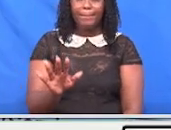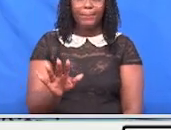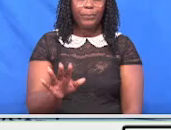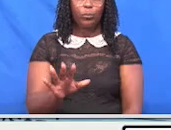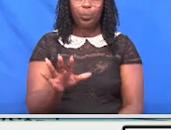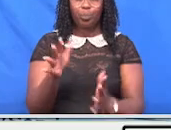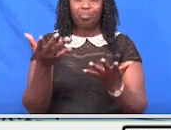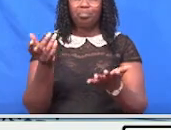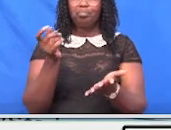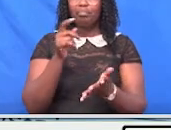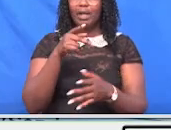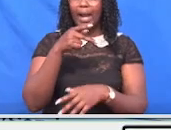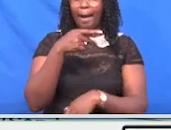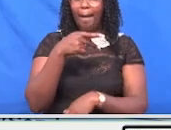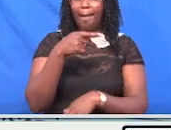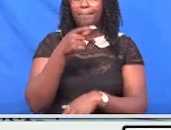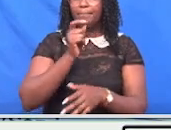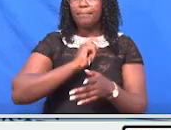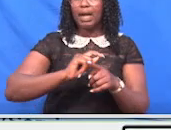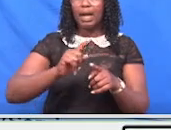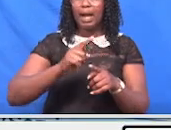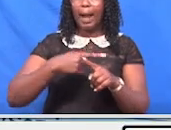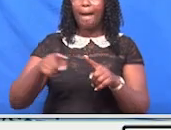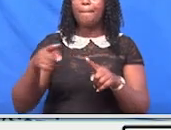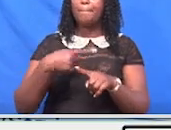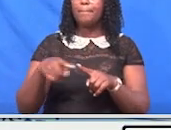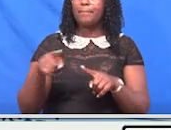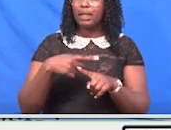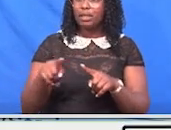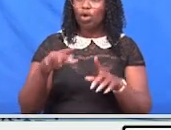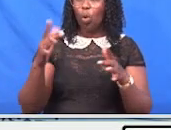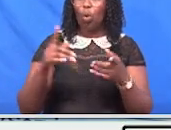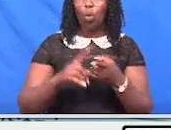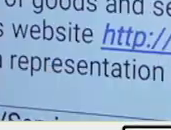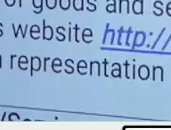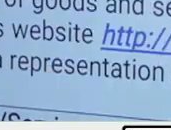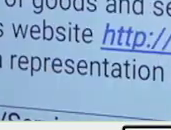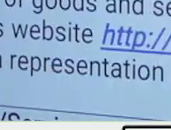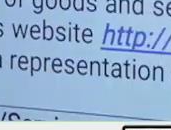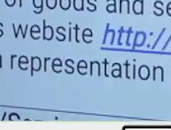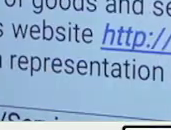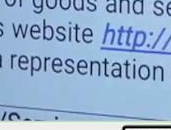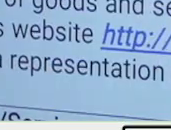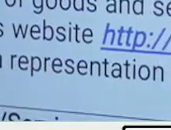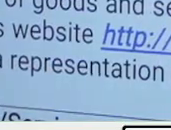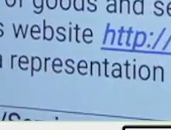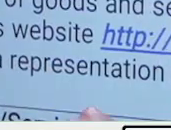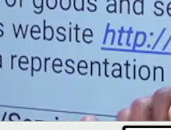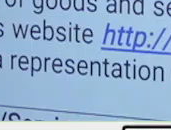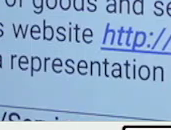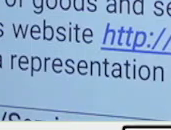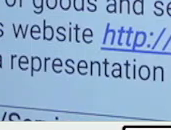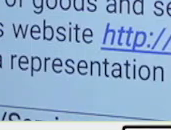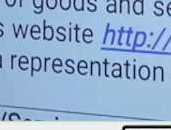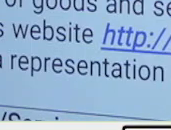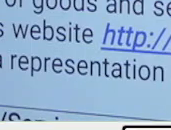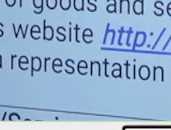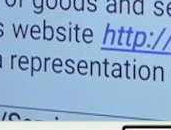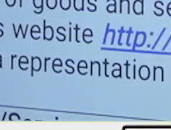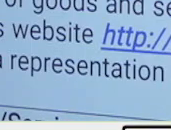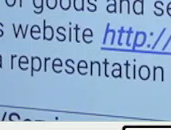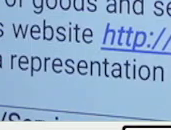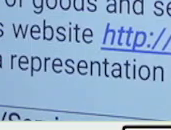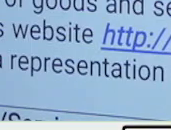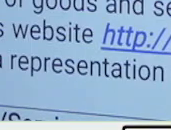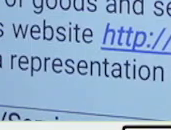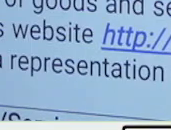a pencil, or rather a representation of a pencil with its name, maybe with some colors. So